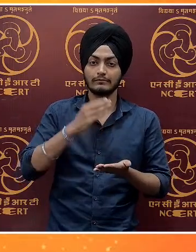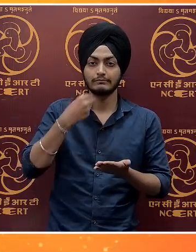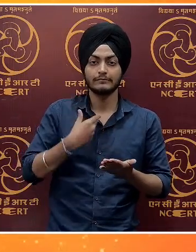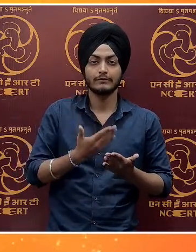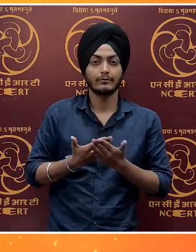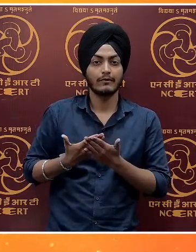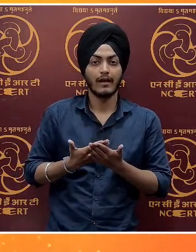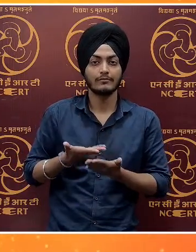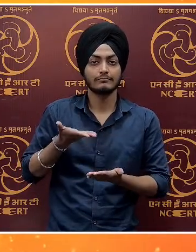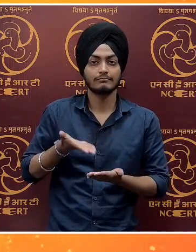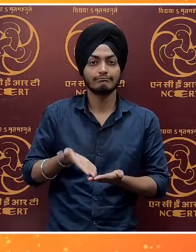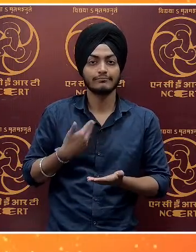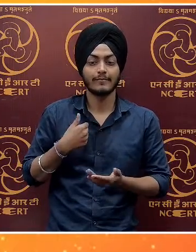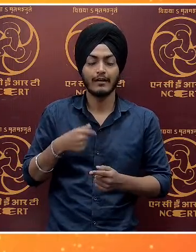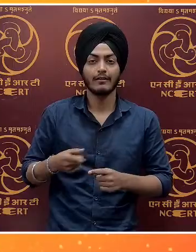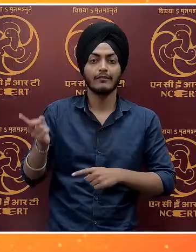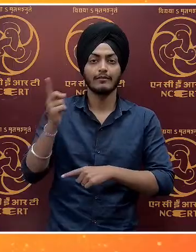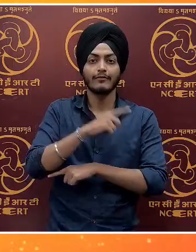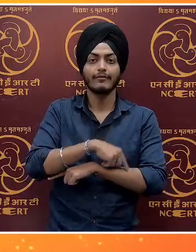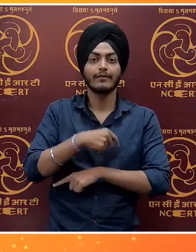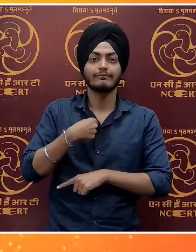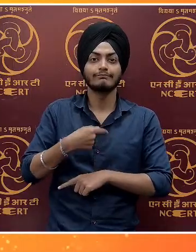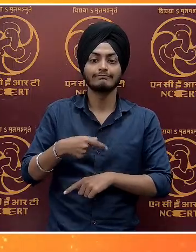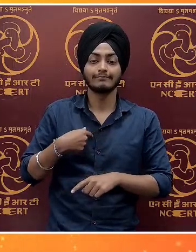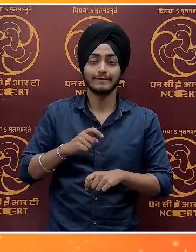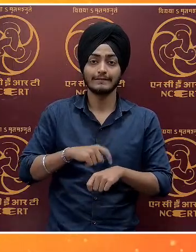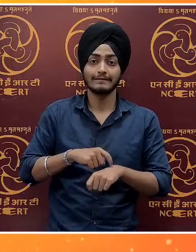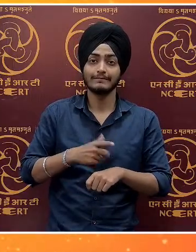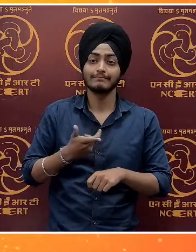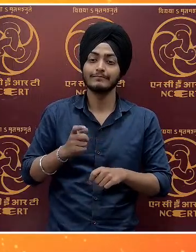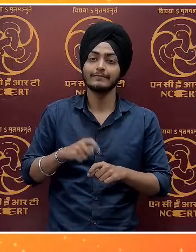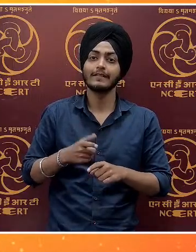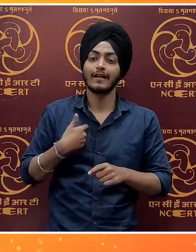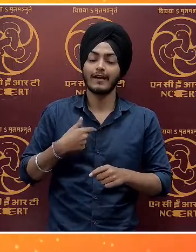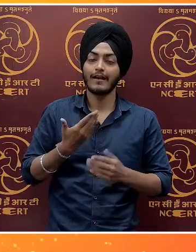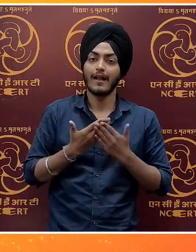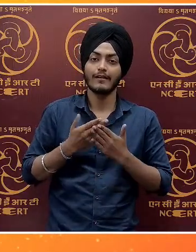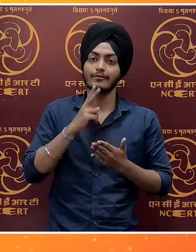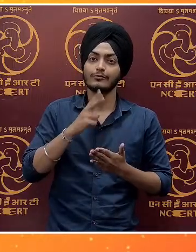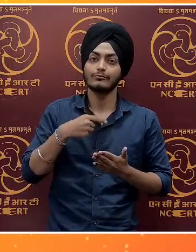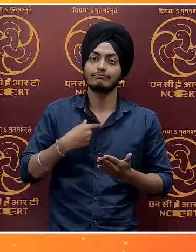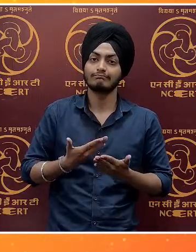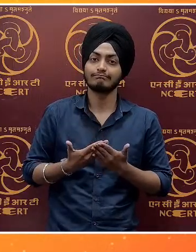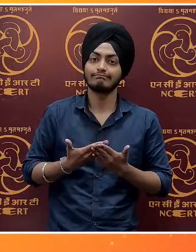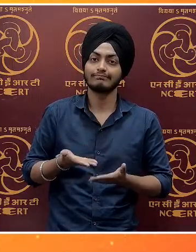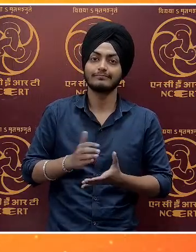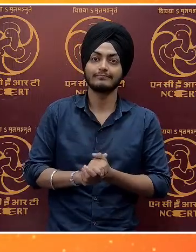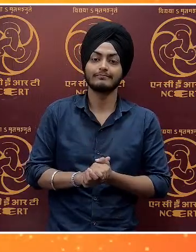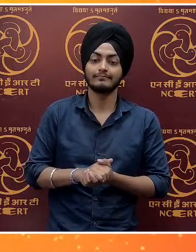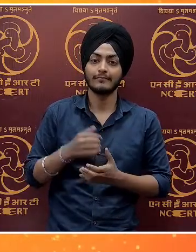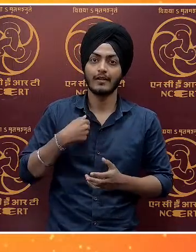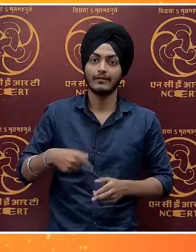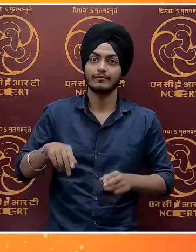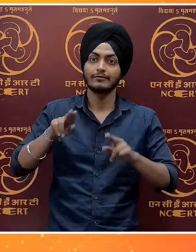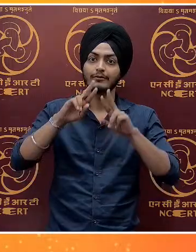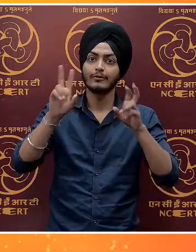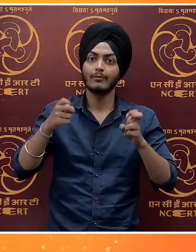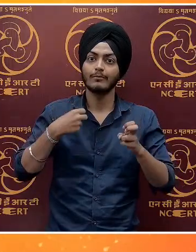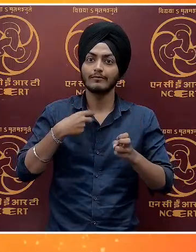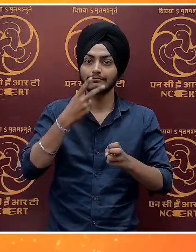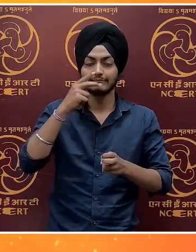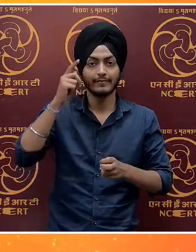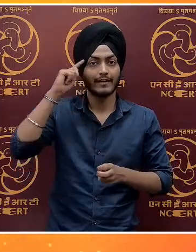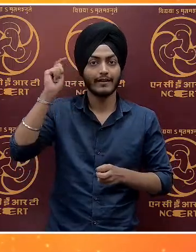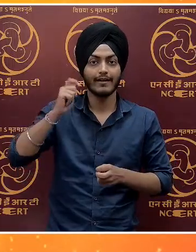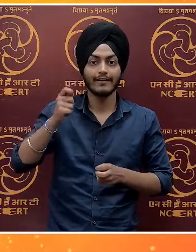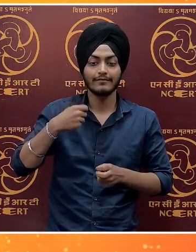inclusive classrooms, and today we have got this session for a tiny tots of class 2. The subject that we are taking up today in this session is English, and